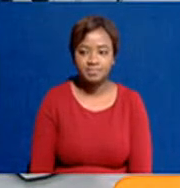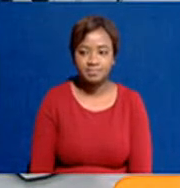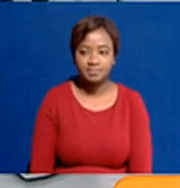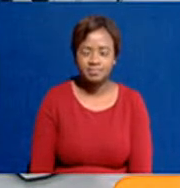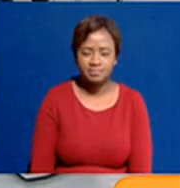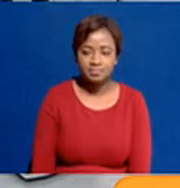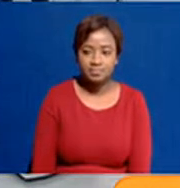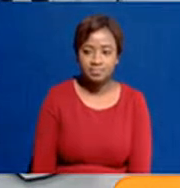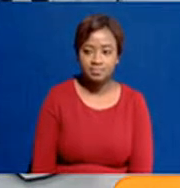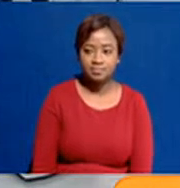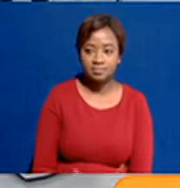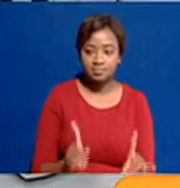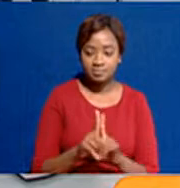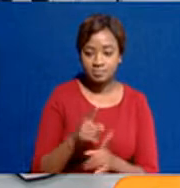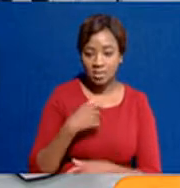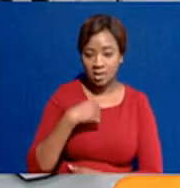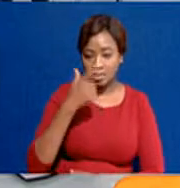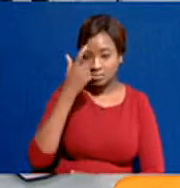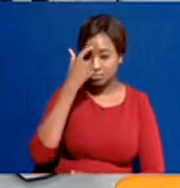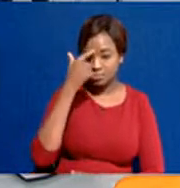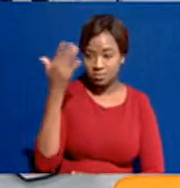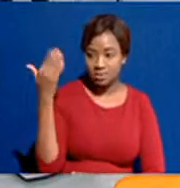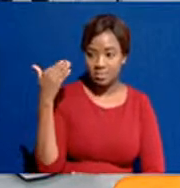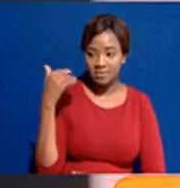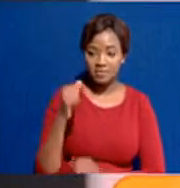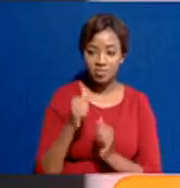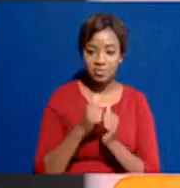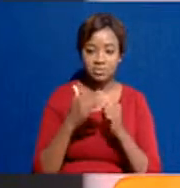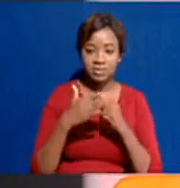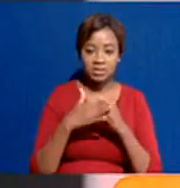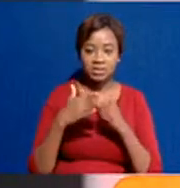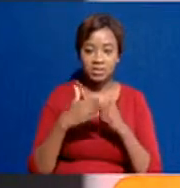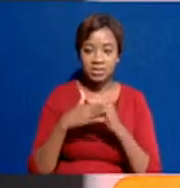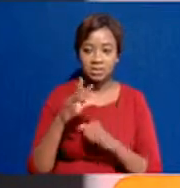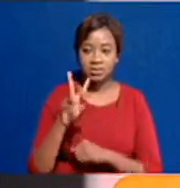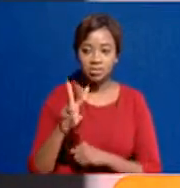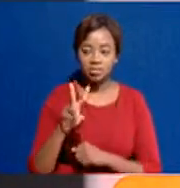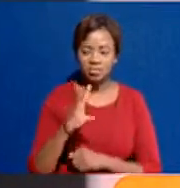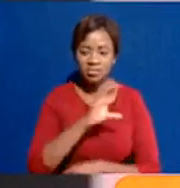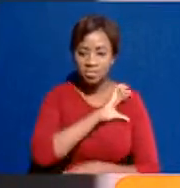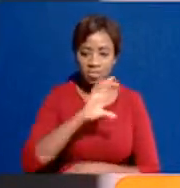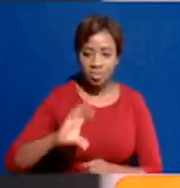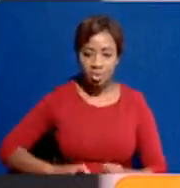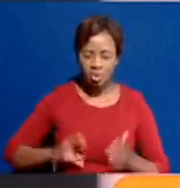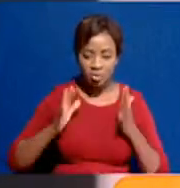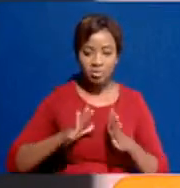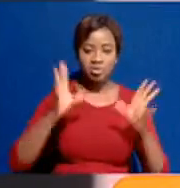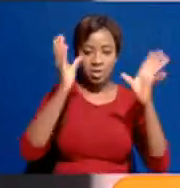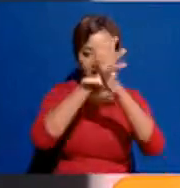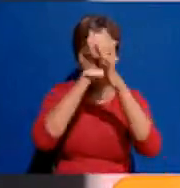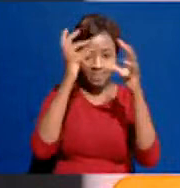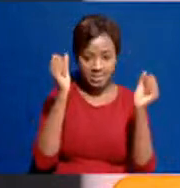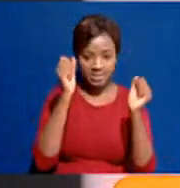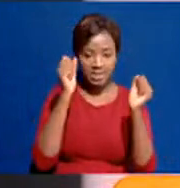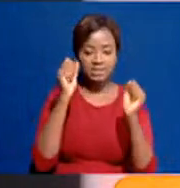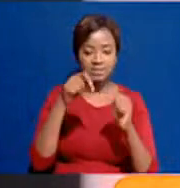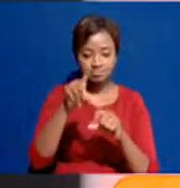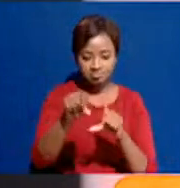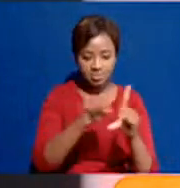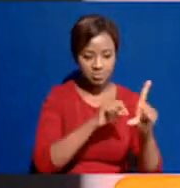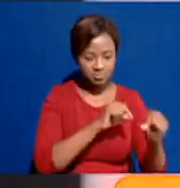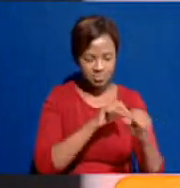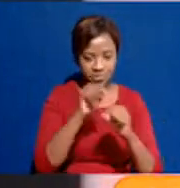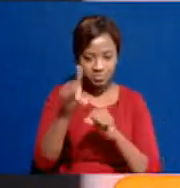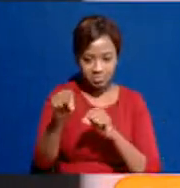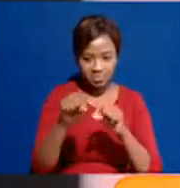in 1992, the ECK, the members, the commissioners were single-handedly picked by the then president, Daniel Arap Moi. Mm-hmm.